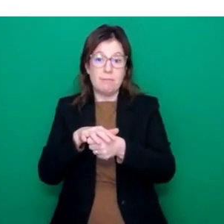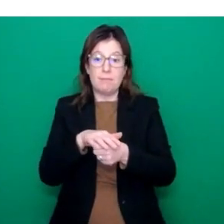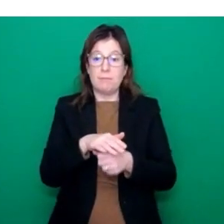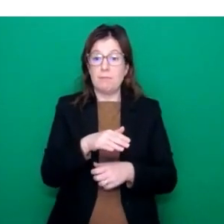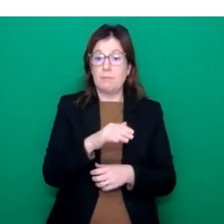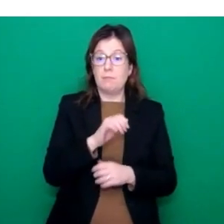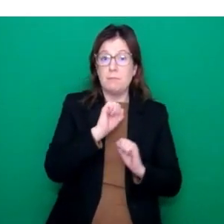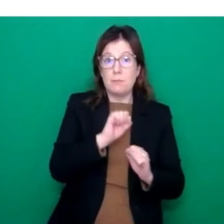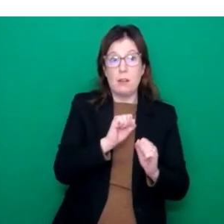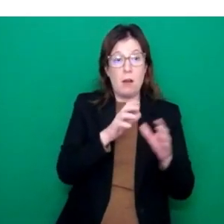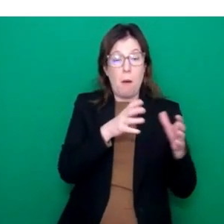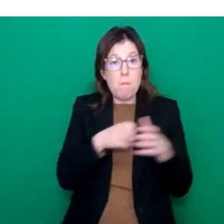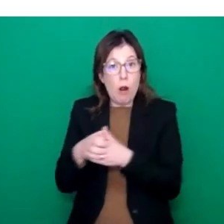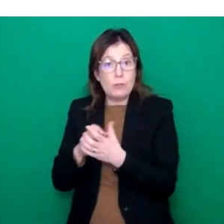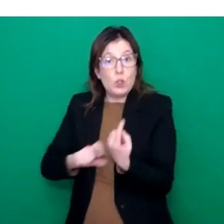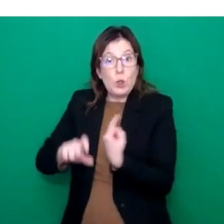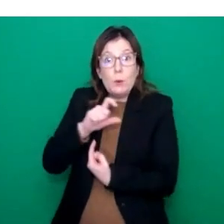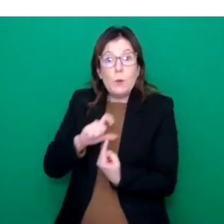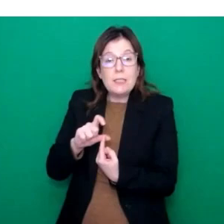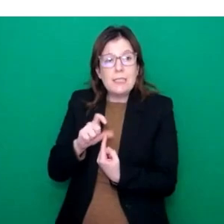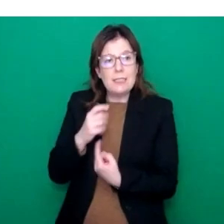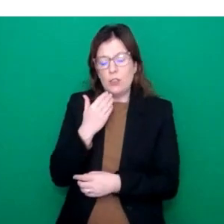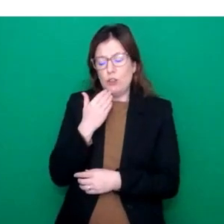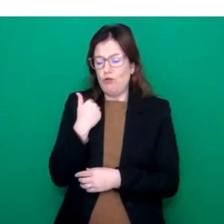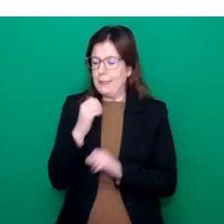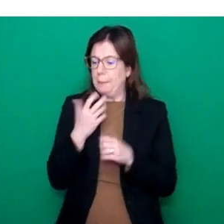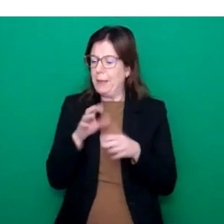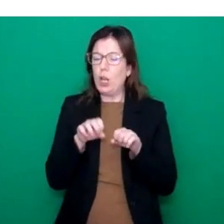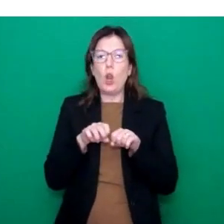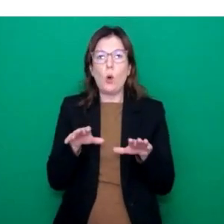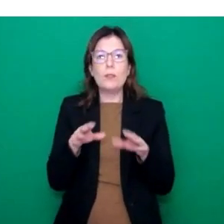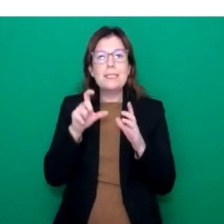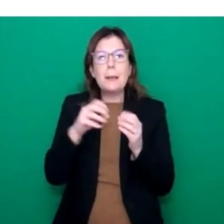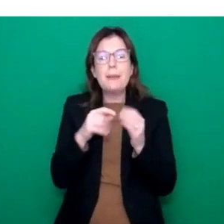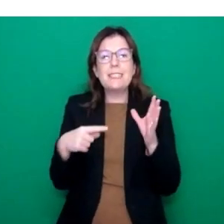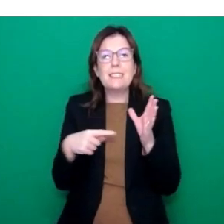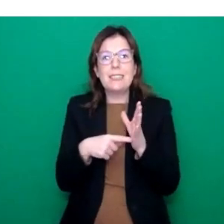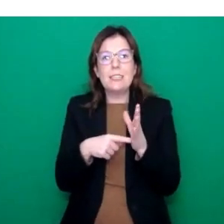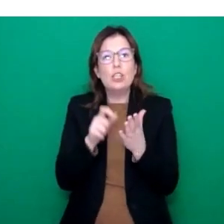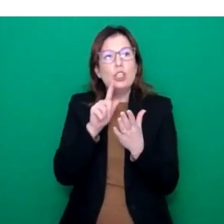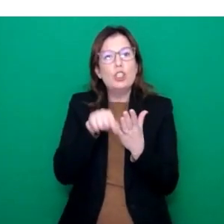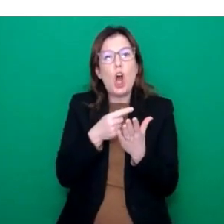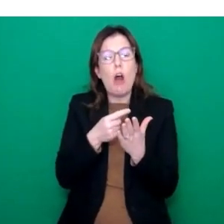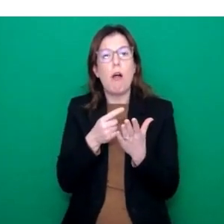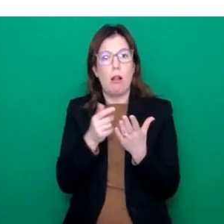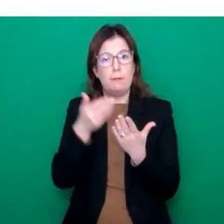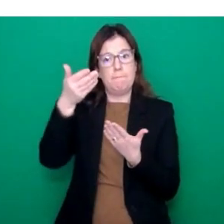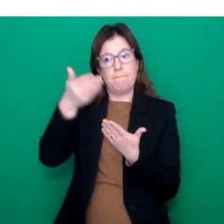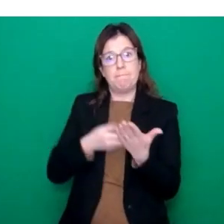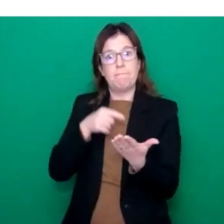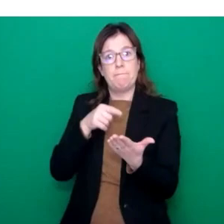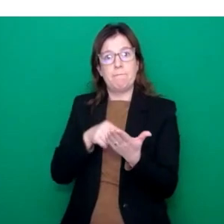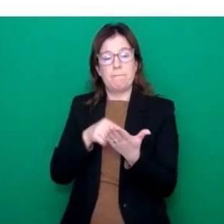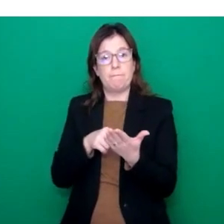more racially minoritized communities. We recently launched the CBT journal recently launched the page on how to